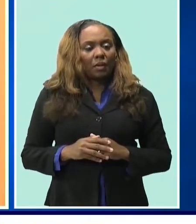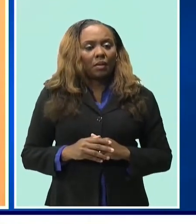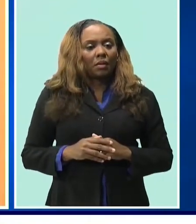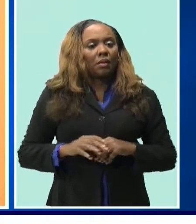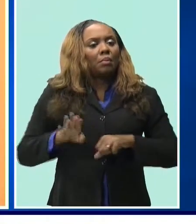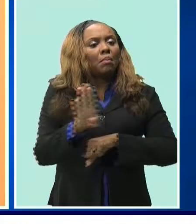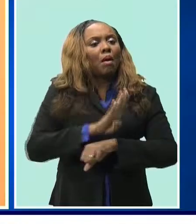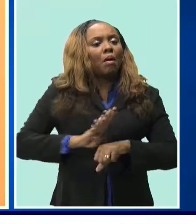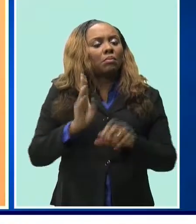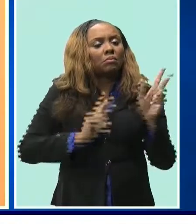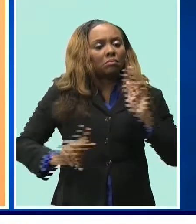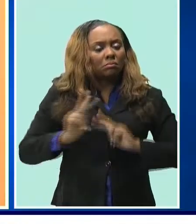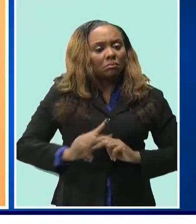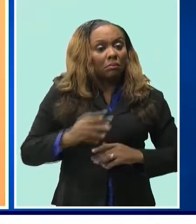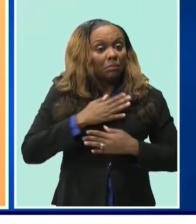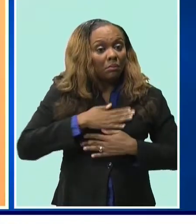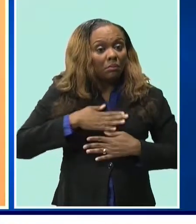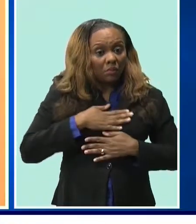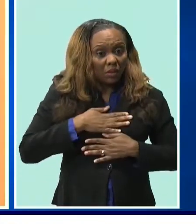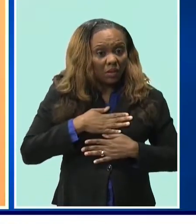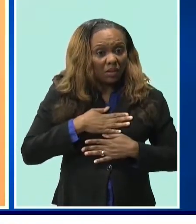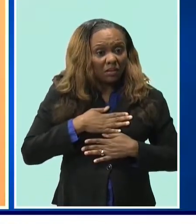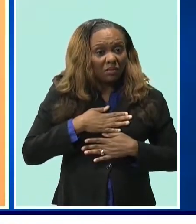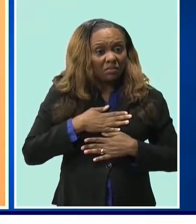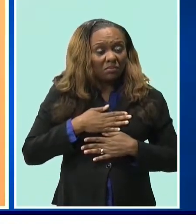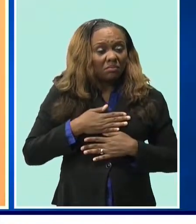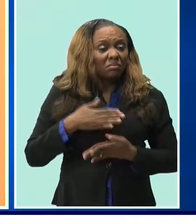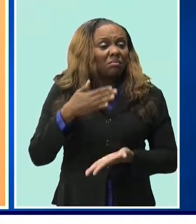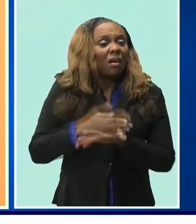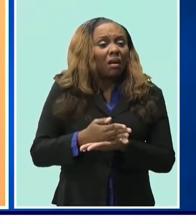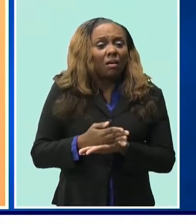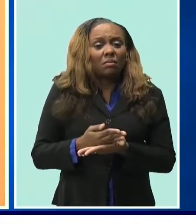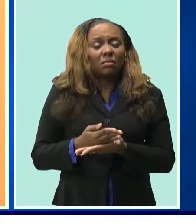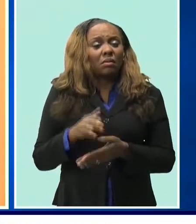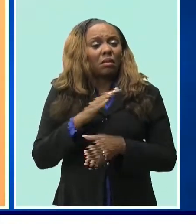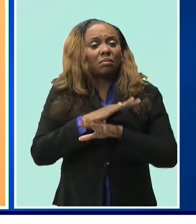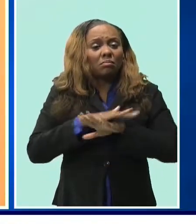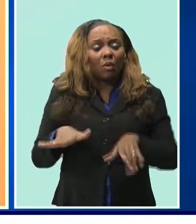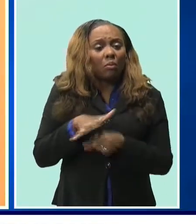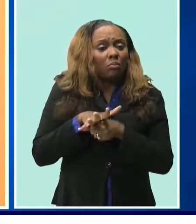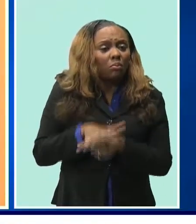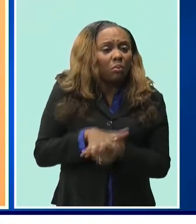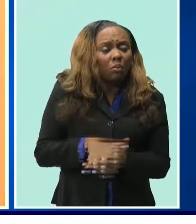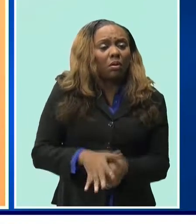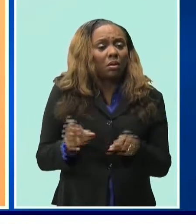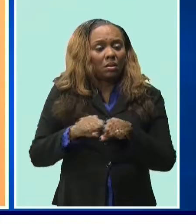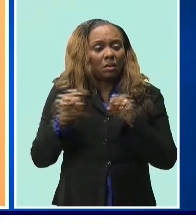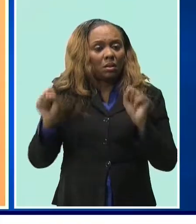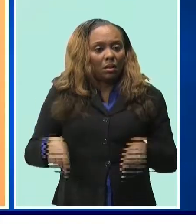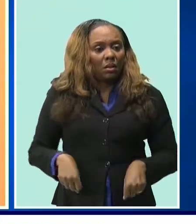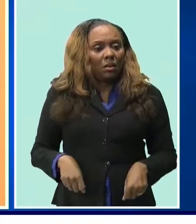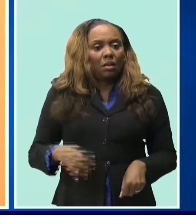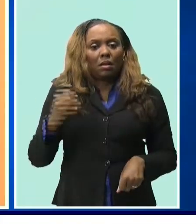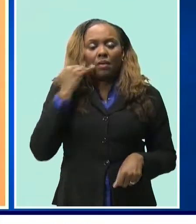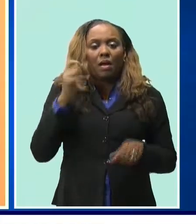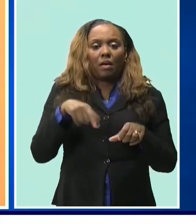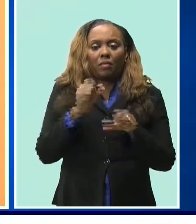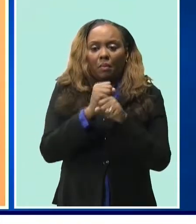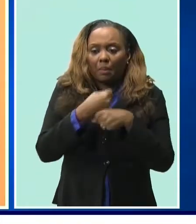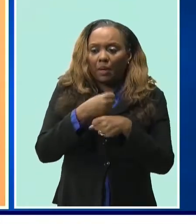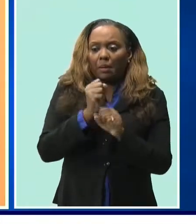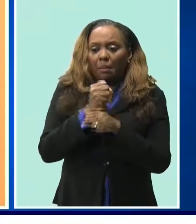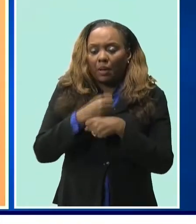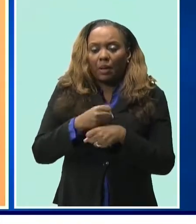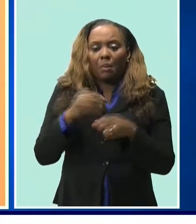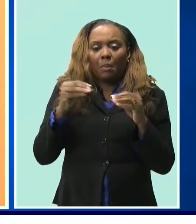to exercise a bit of judgment in this and not to overburden the system, because the more of these passes that are given,